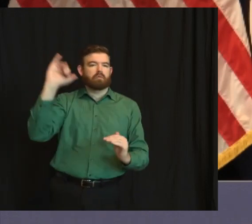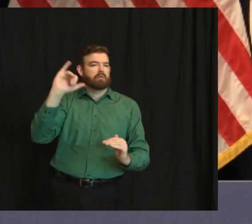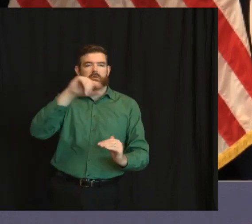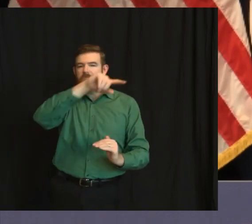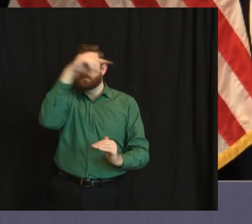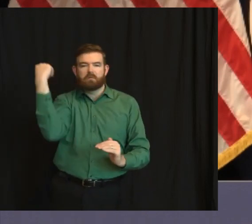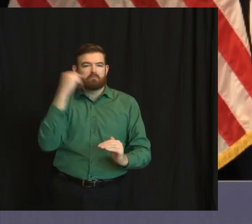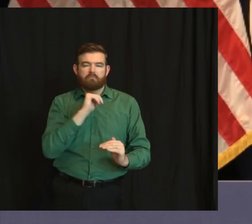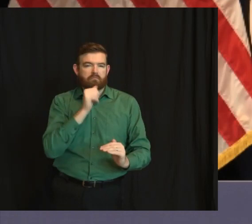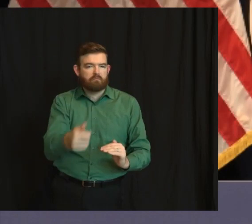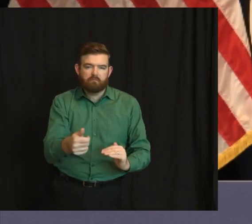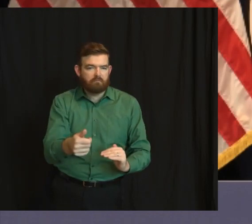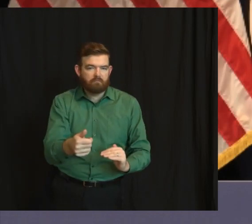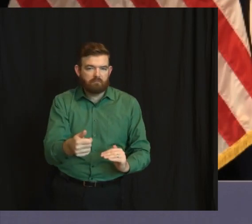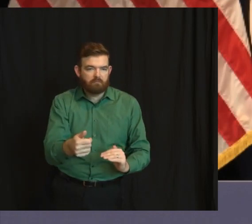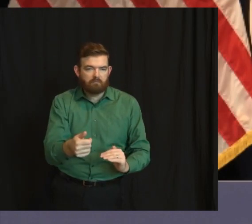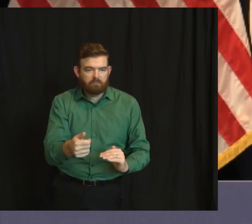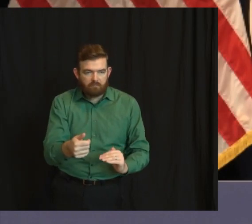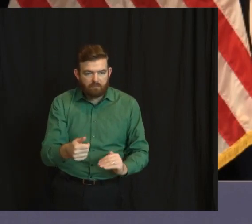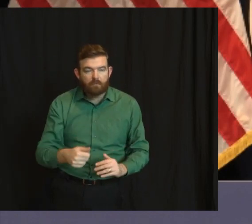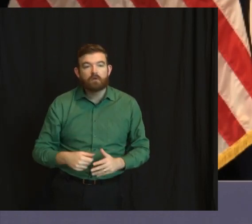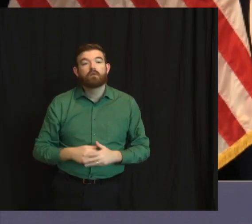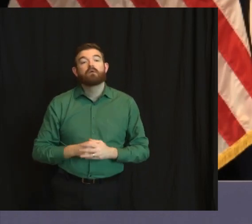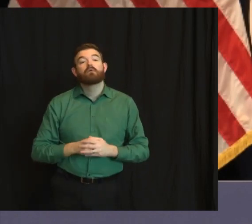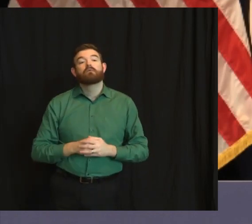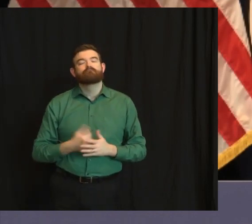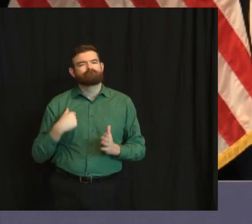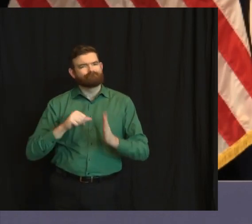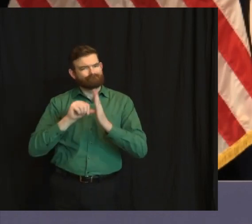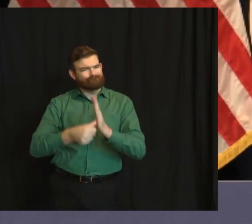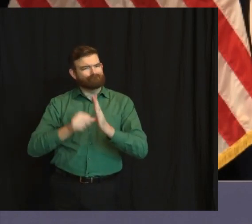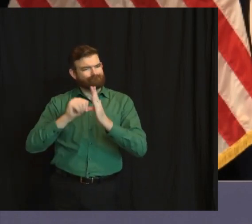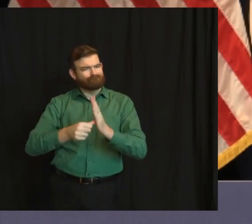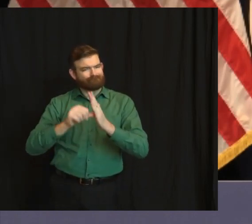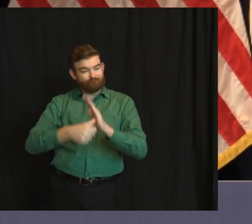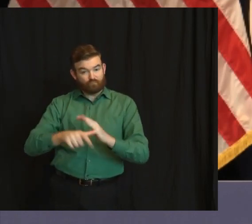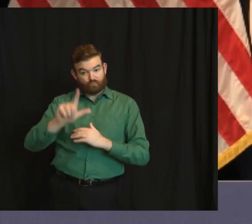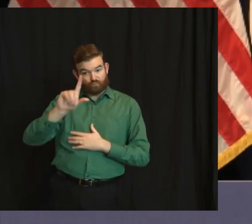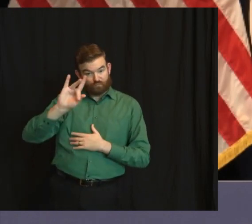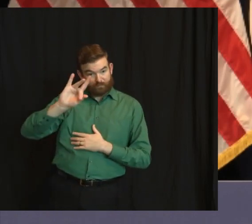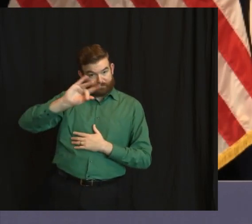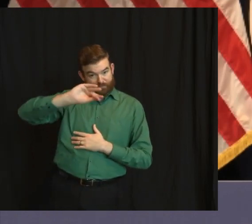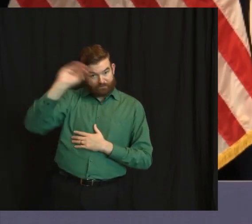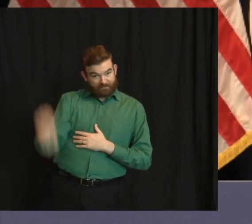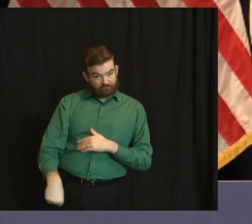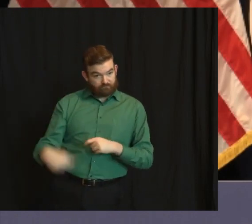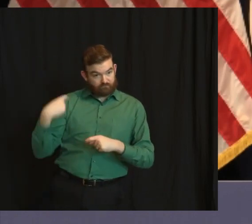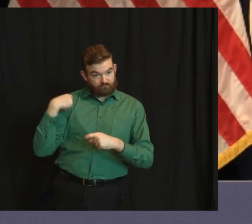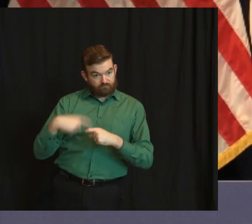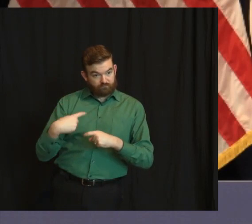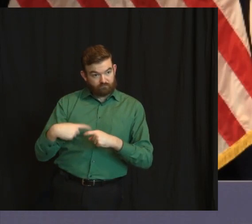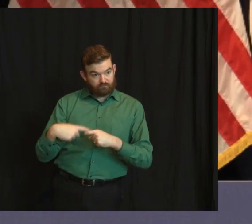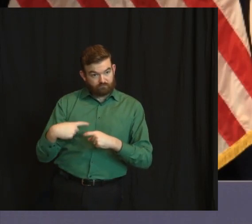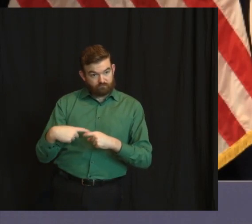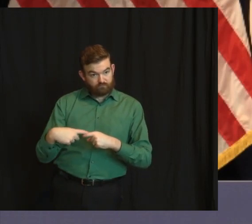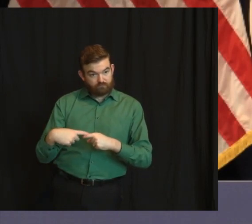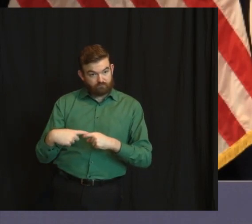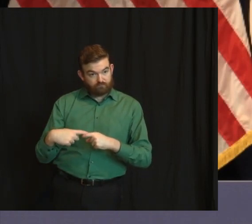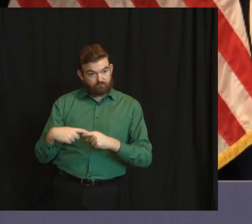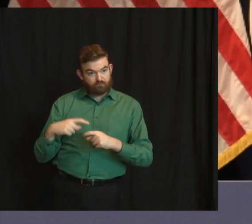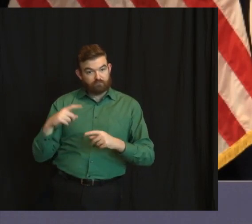sure folks know that we're highlighting that. The 28% Hispanic, these are hospitalizations,